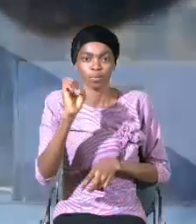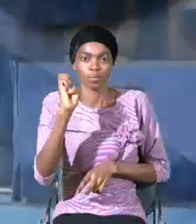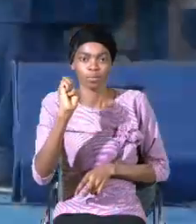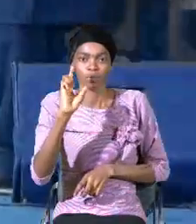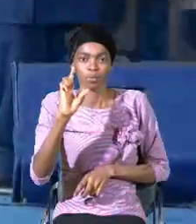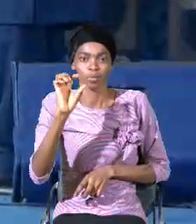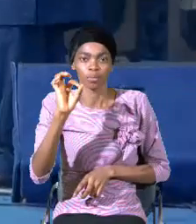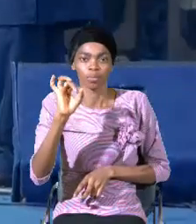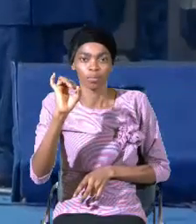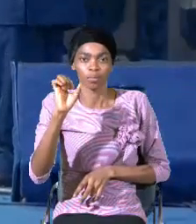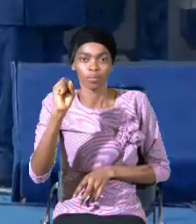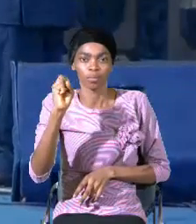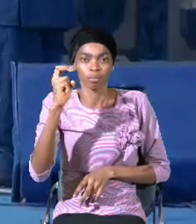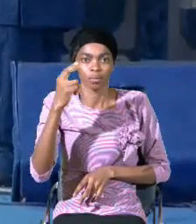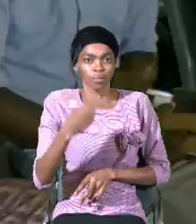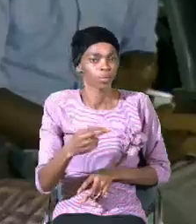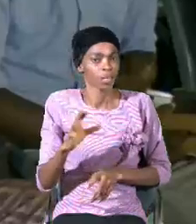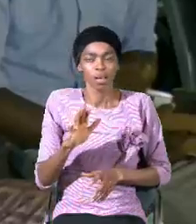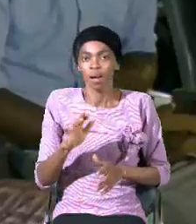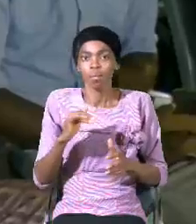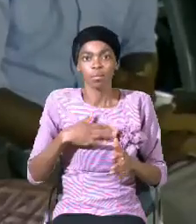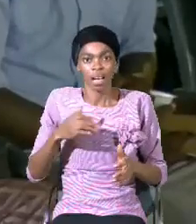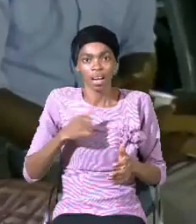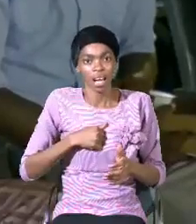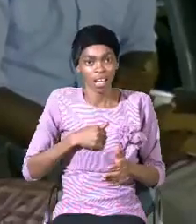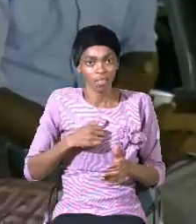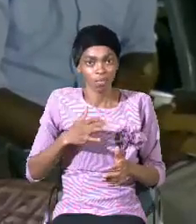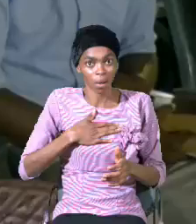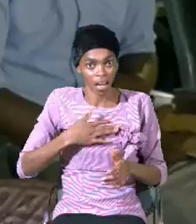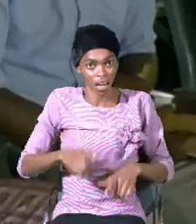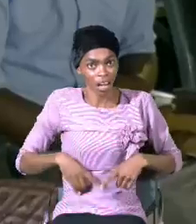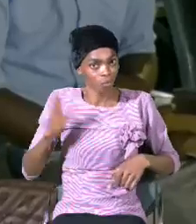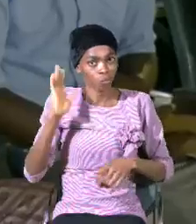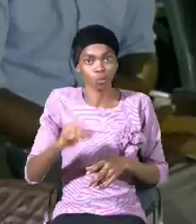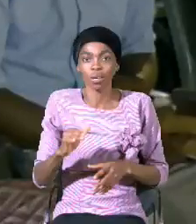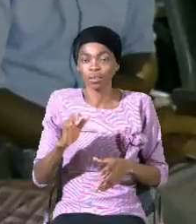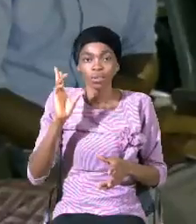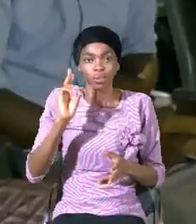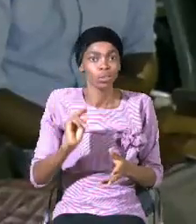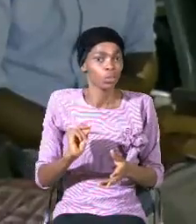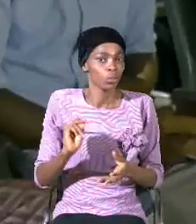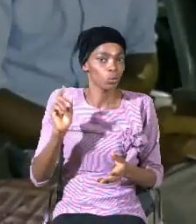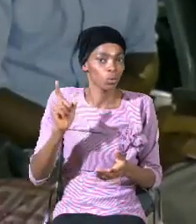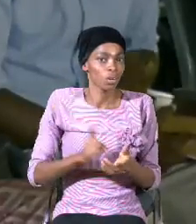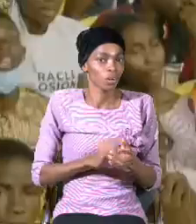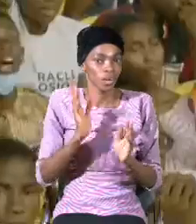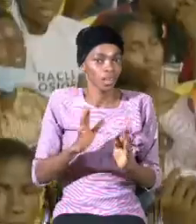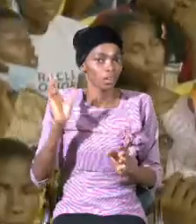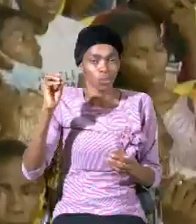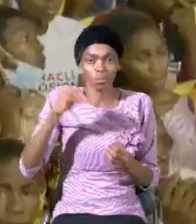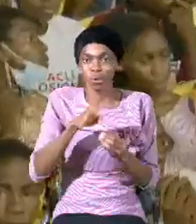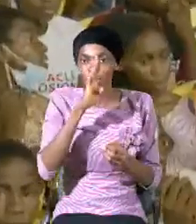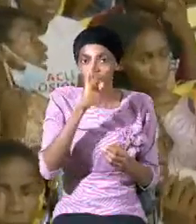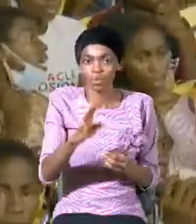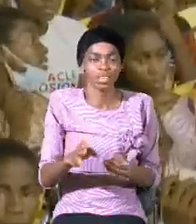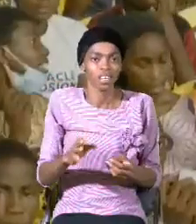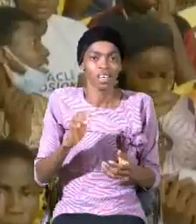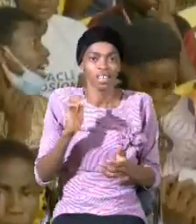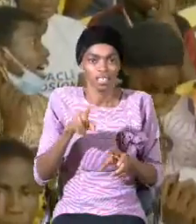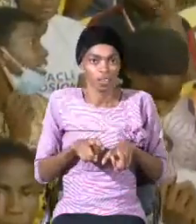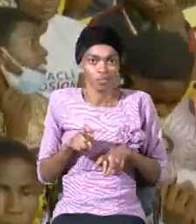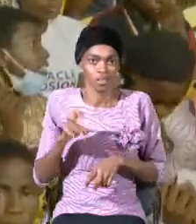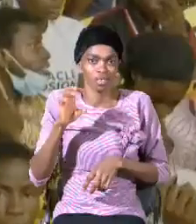be self-centered. My life will no more be self-centered. He created